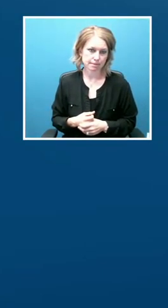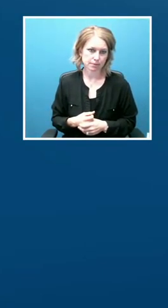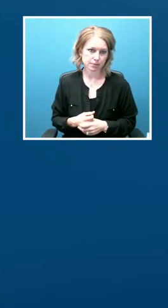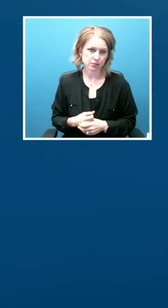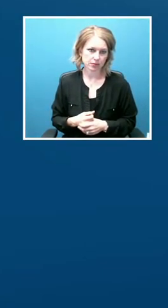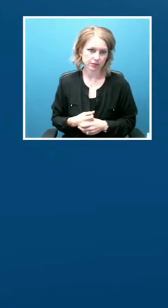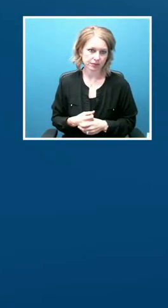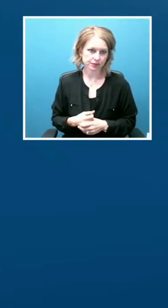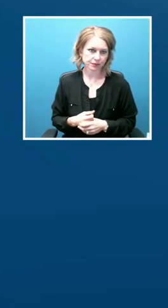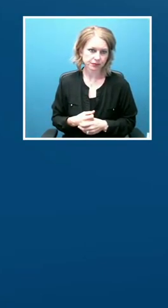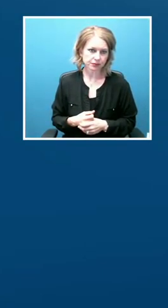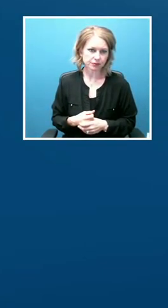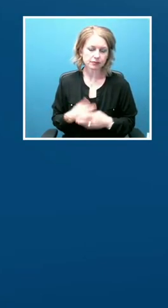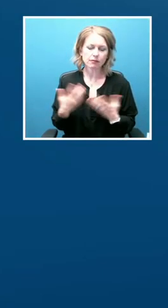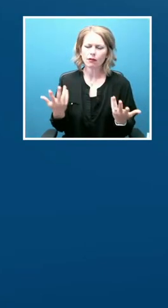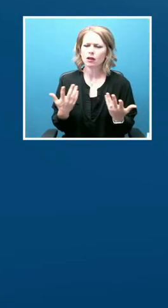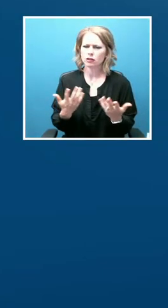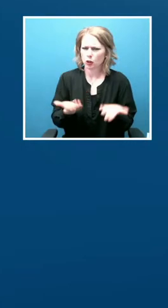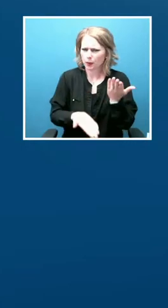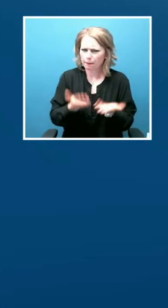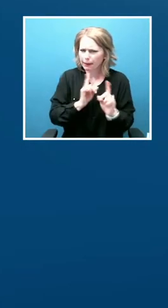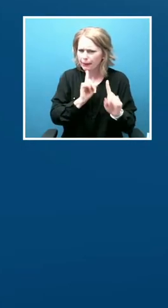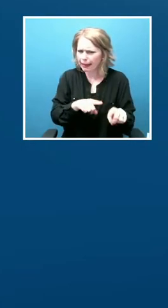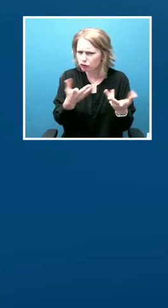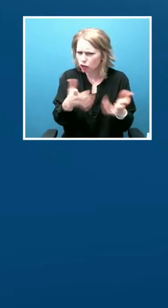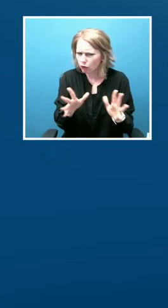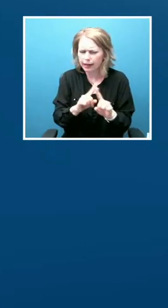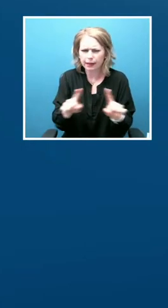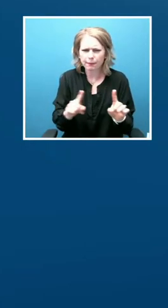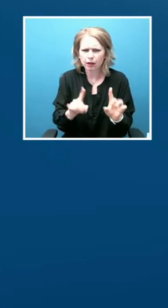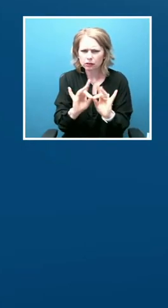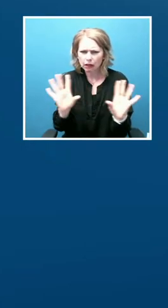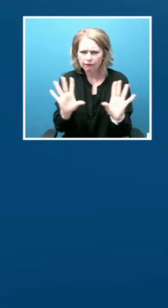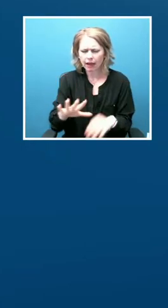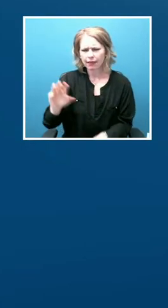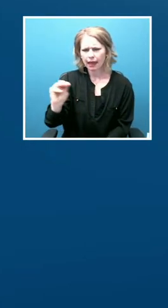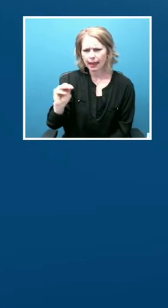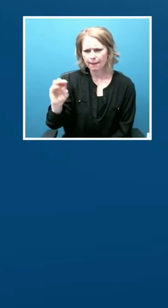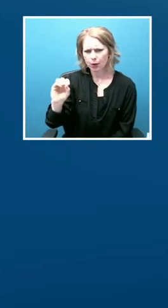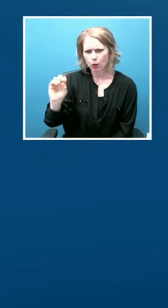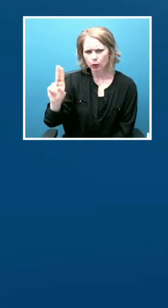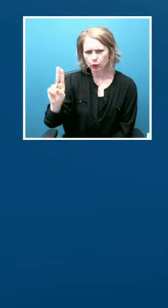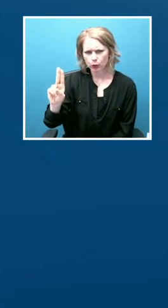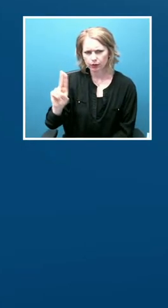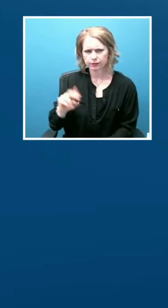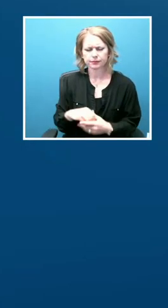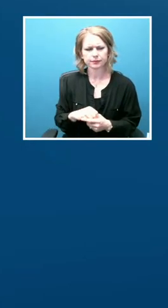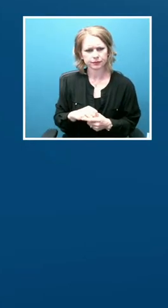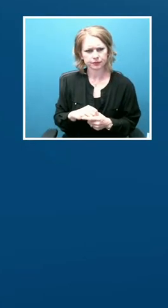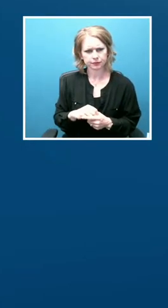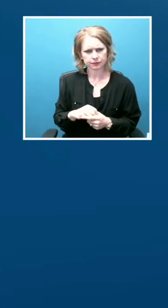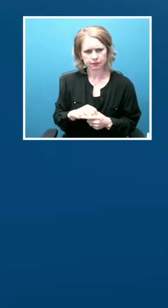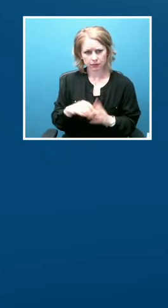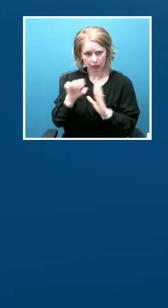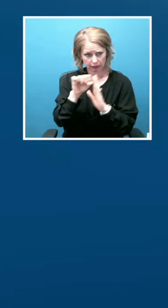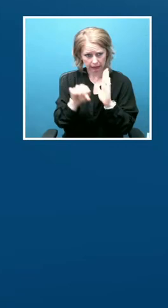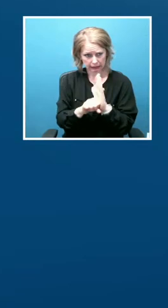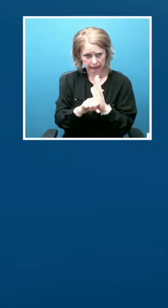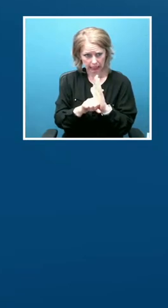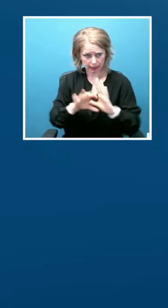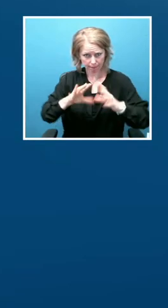have clarity. That MOU that we've been hearing about that you entered into, did the state party comply with that?